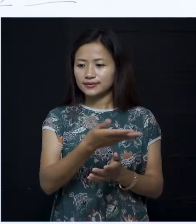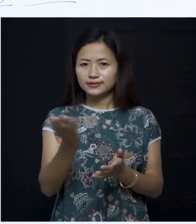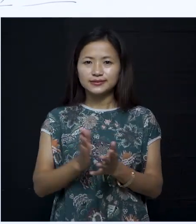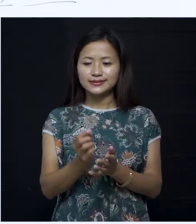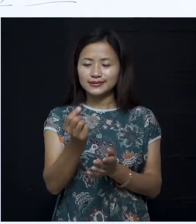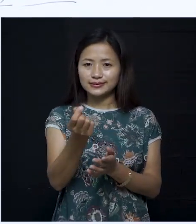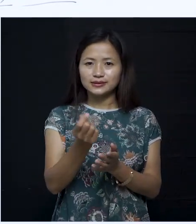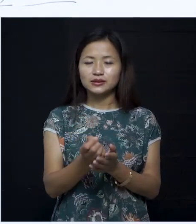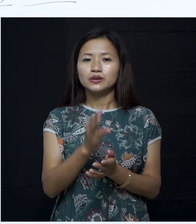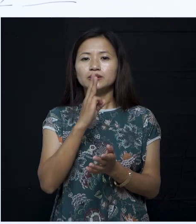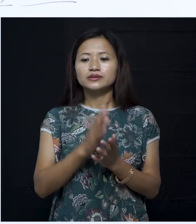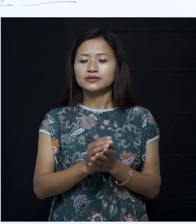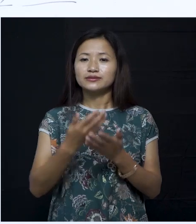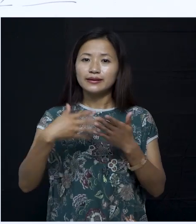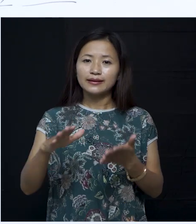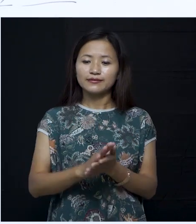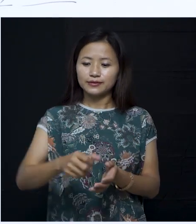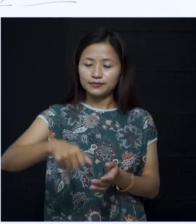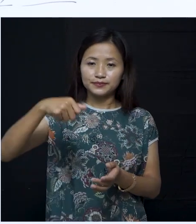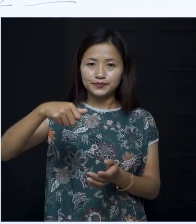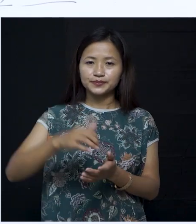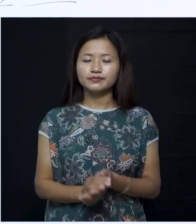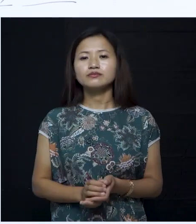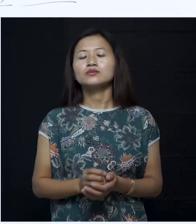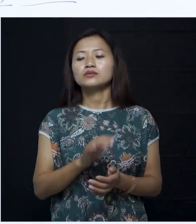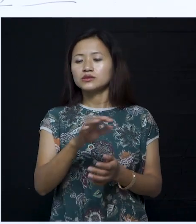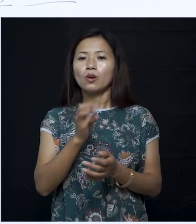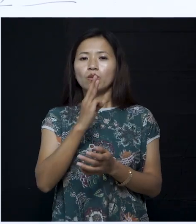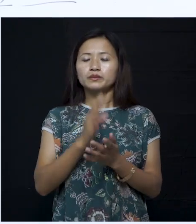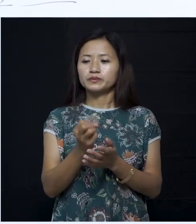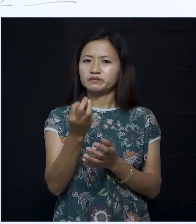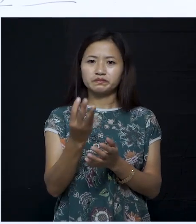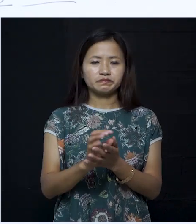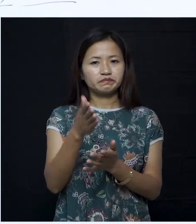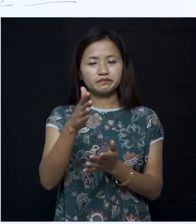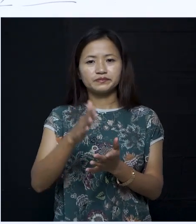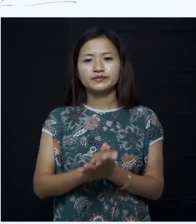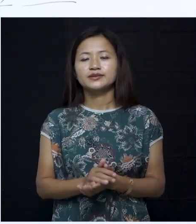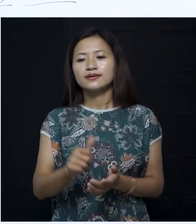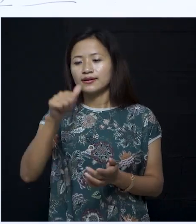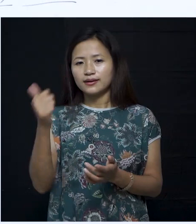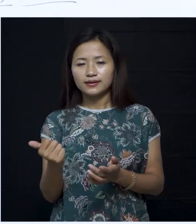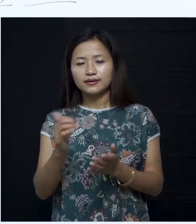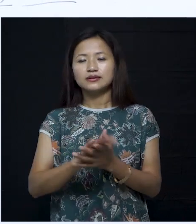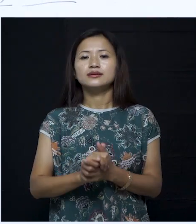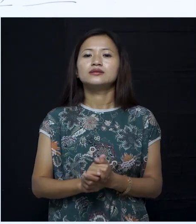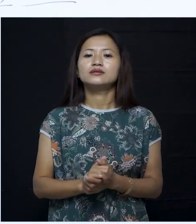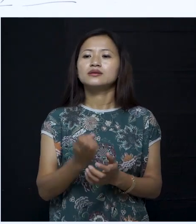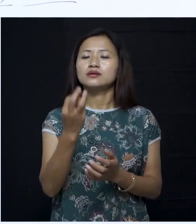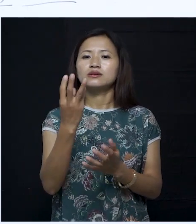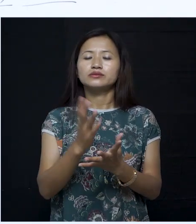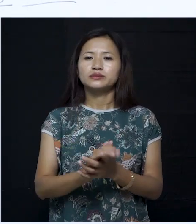bucket because you cannot count water. And so also the same thing with any other uncountable nouns. If